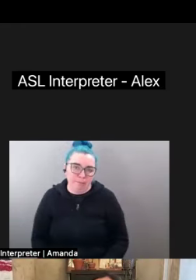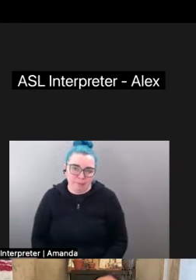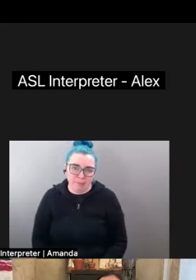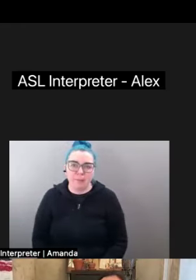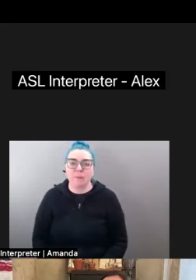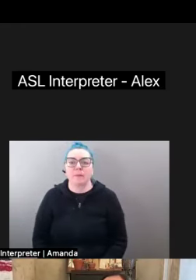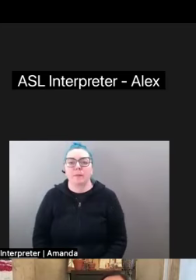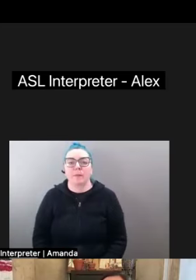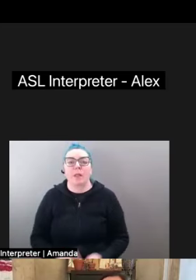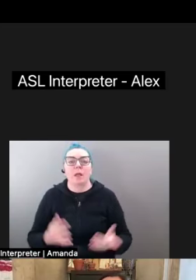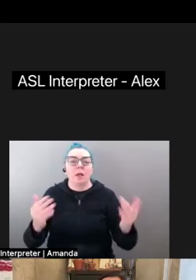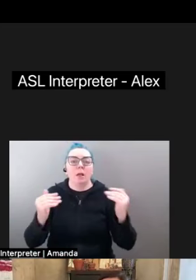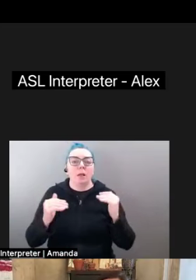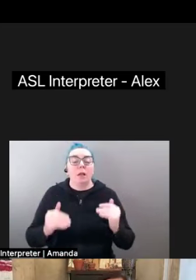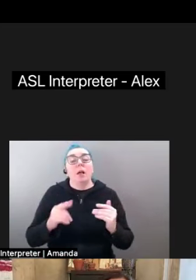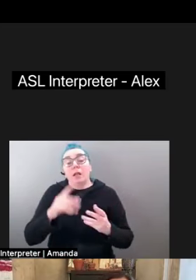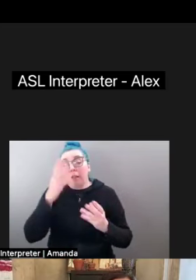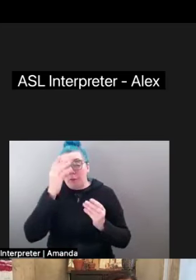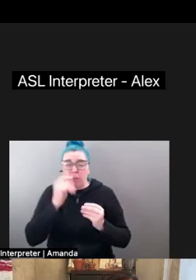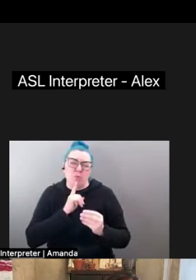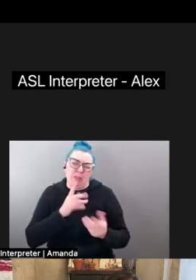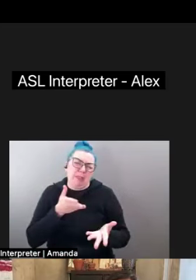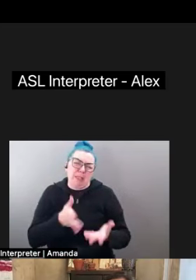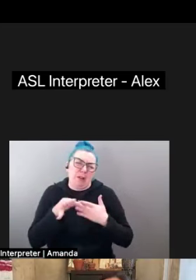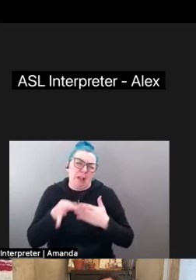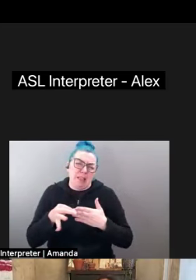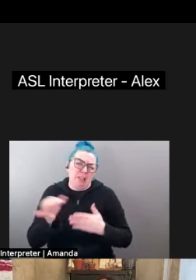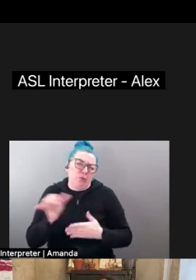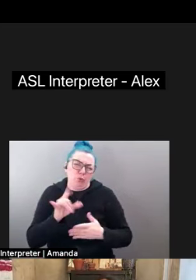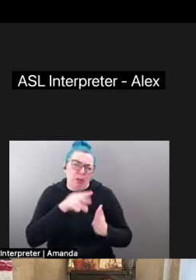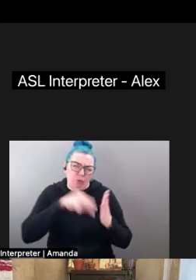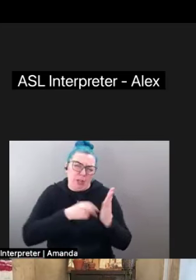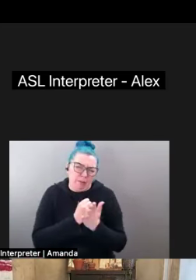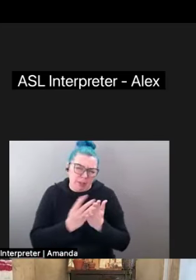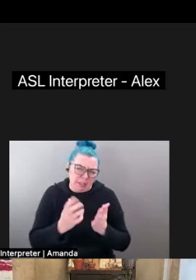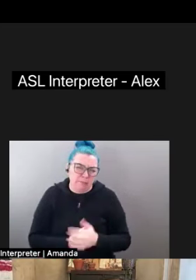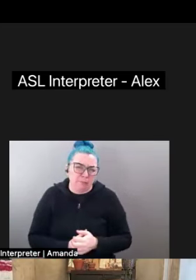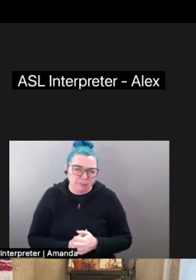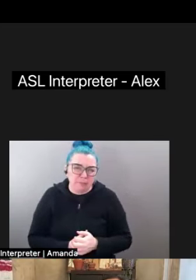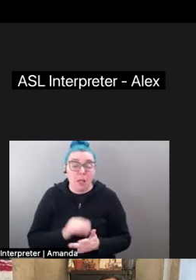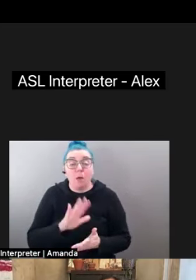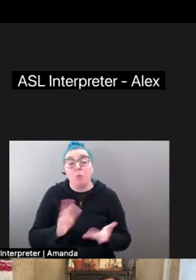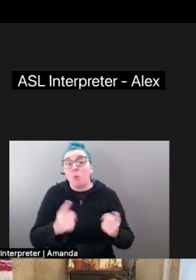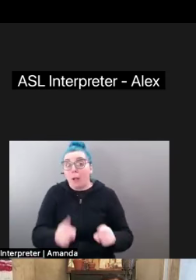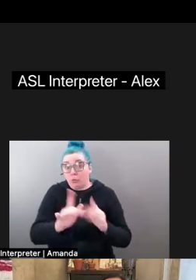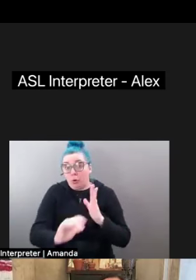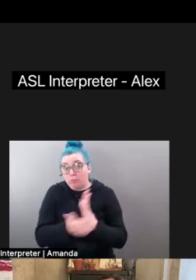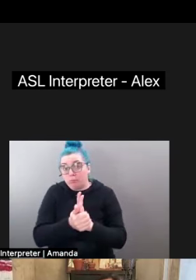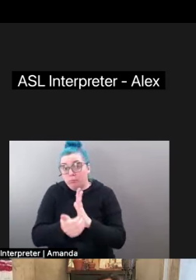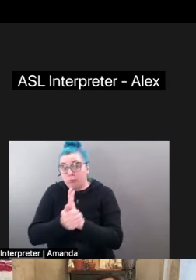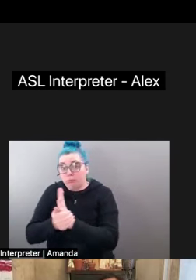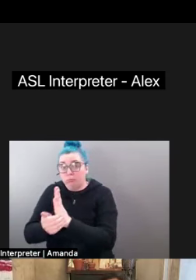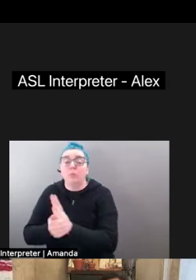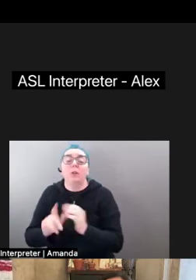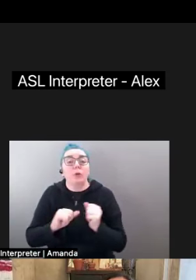ones that have multiple documents, so supplementary, for example, you can number them. So you can have supplementary 1, supplementary